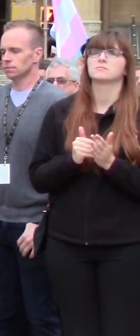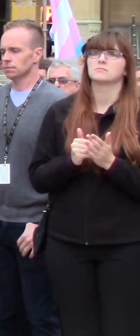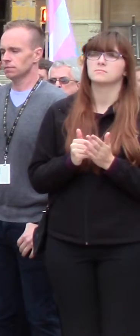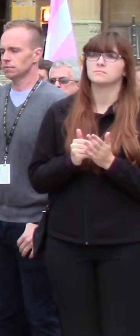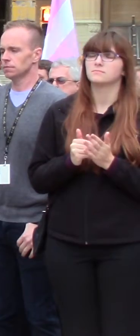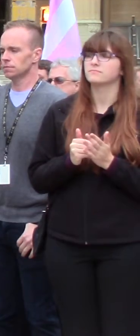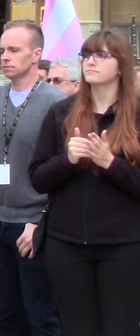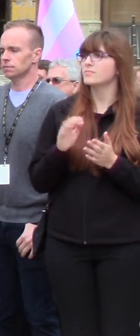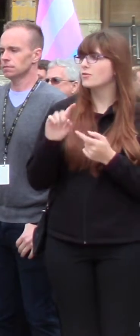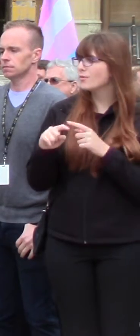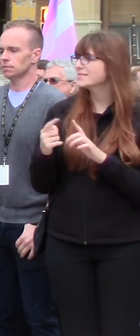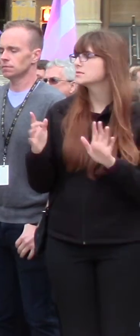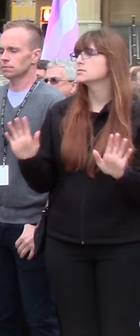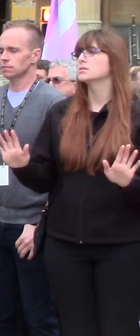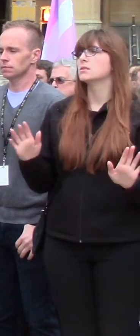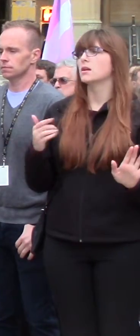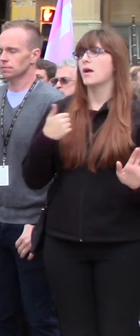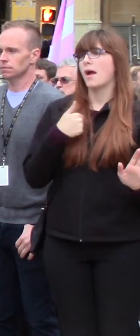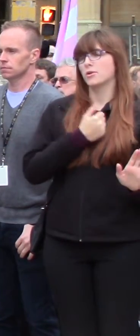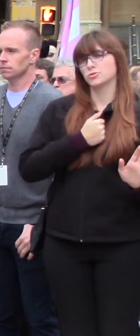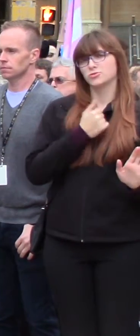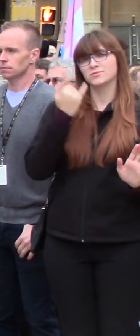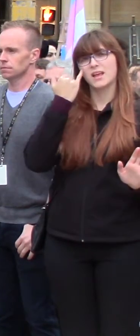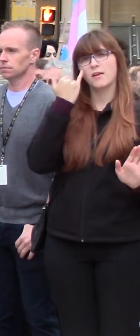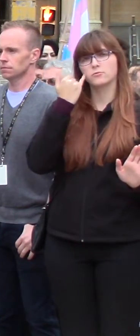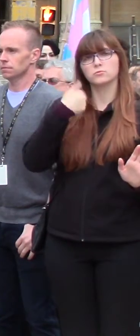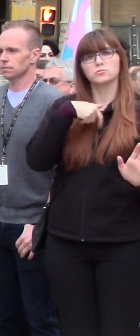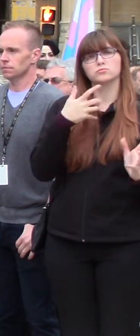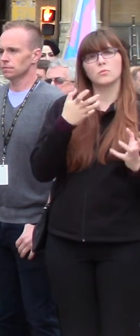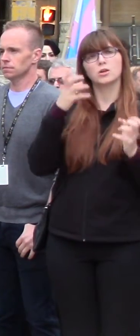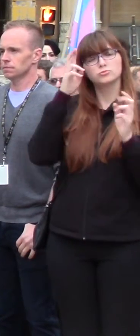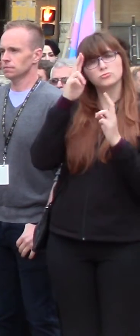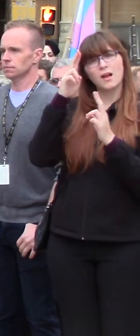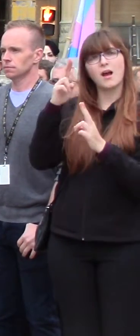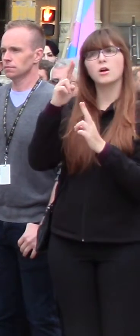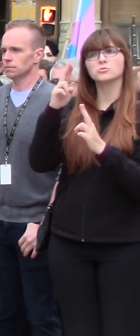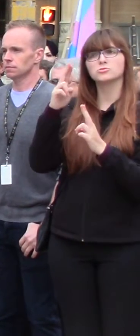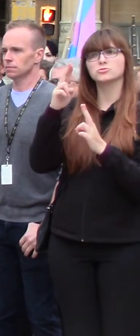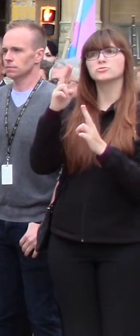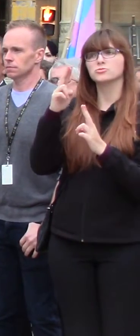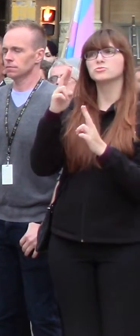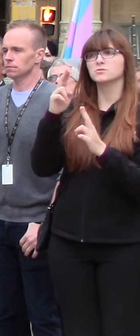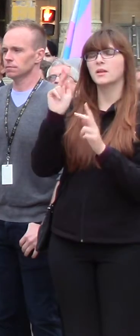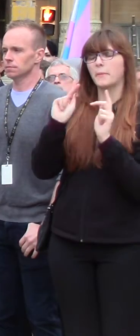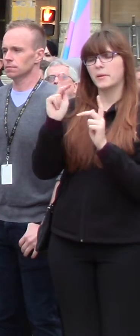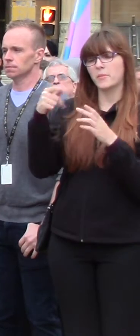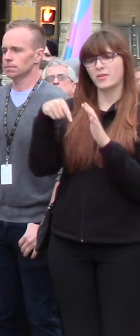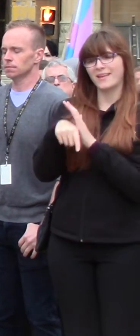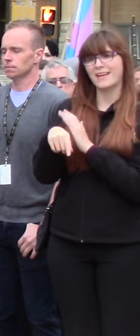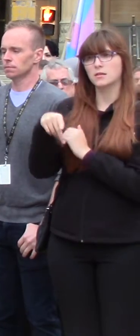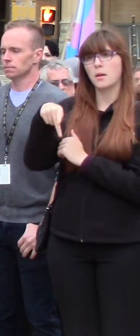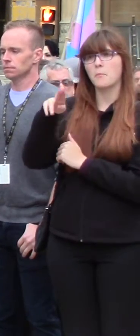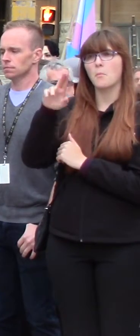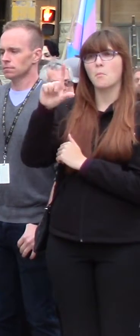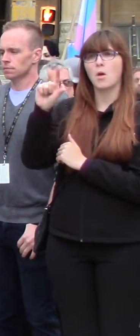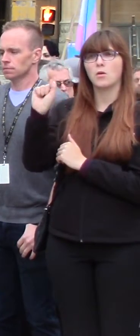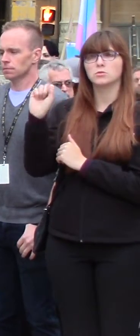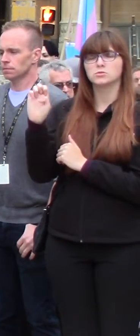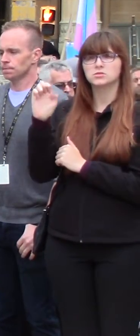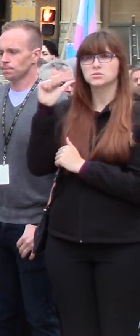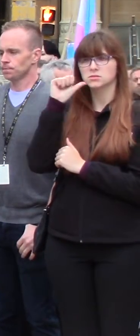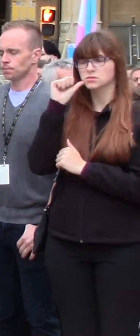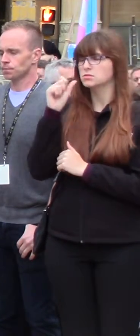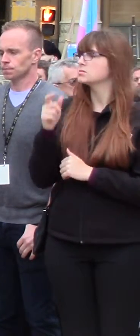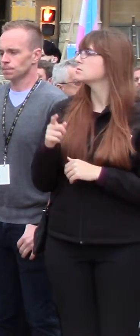am sorry, but if we are truly to honor those killed Saturday night at Pulse, we must dedicate ourselves to do all that we can